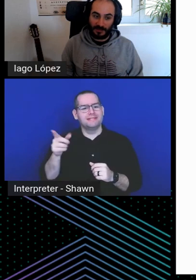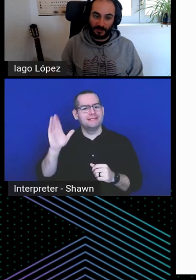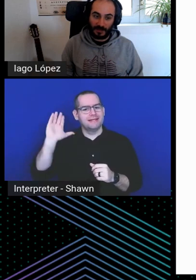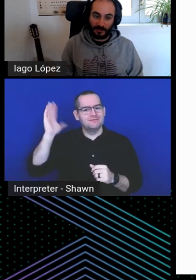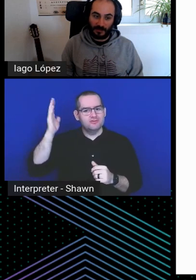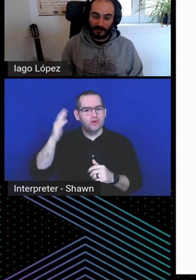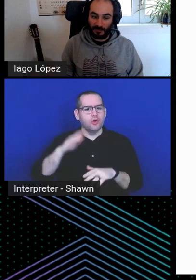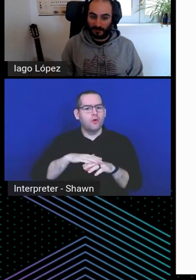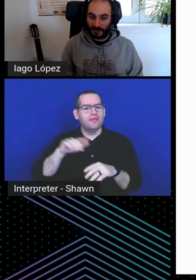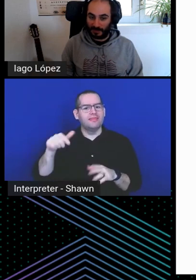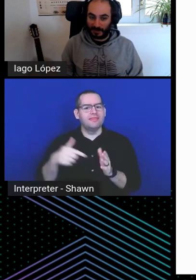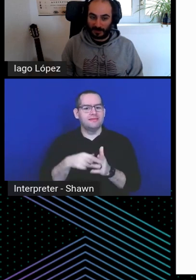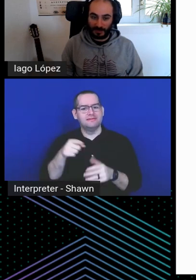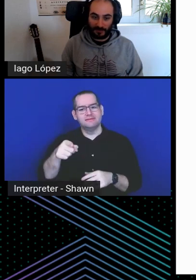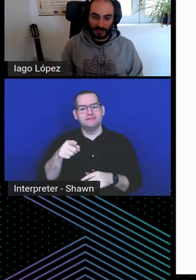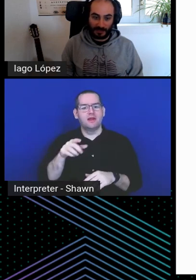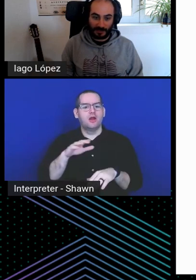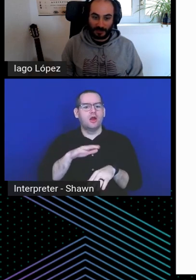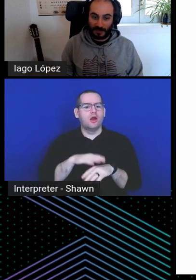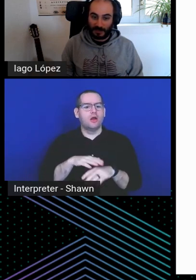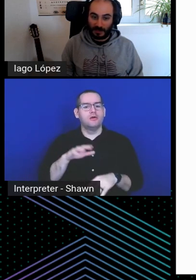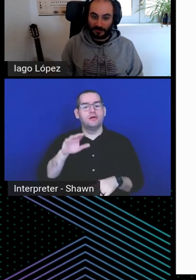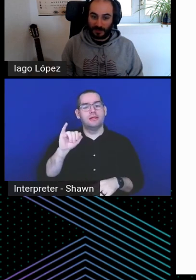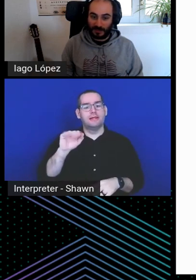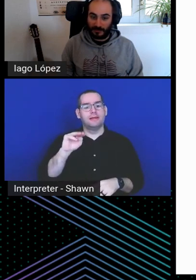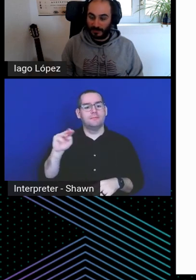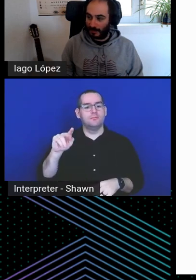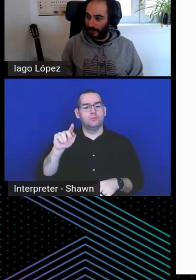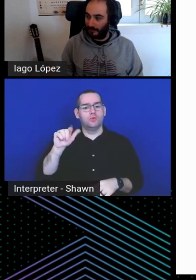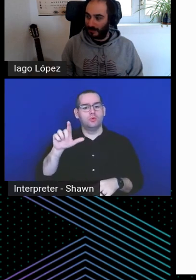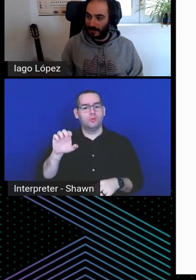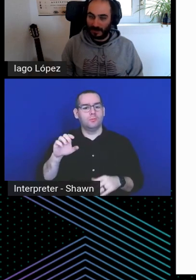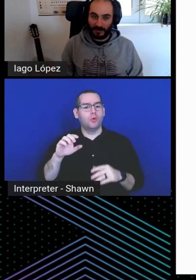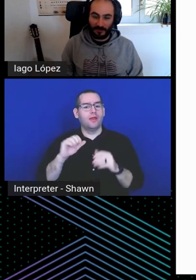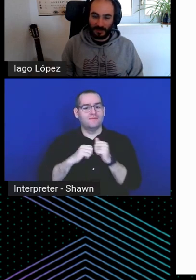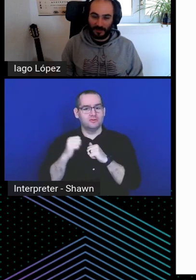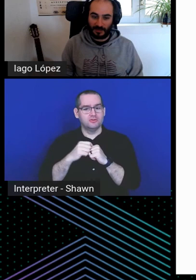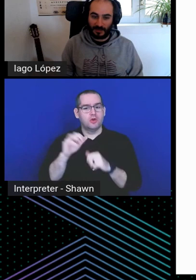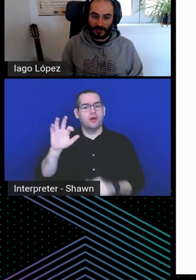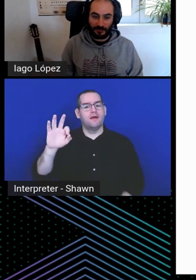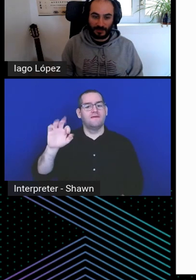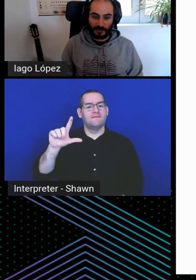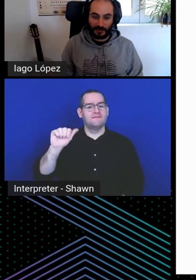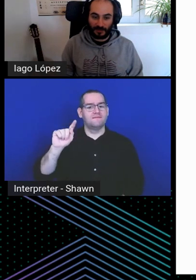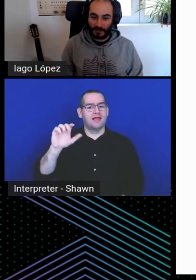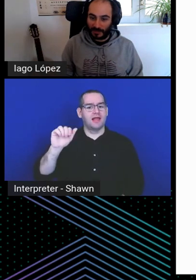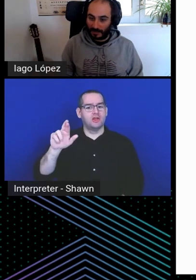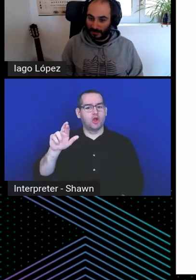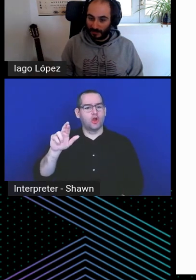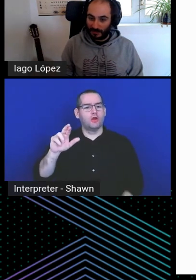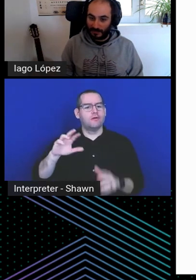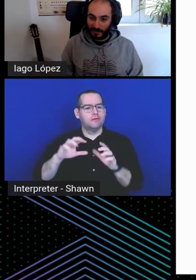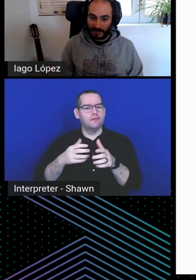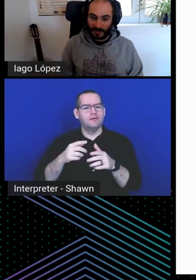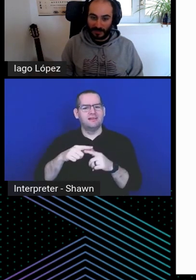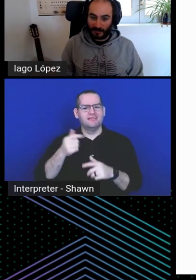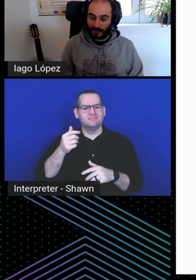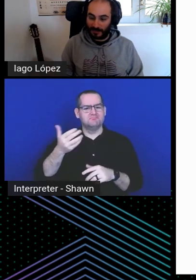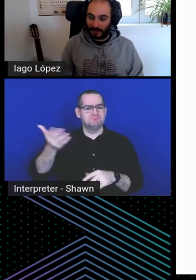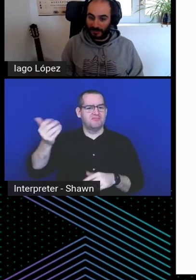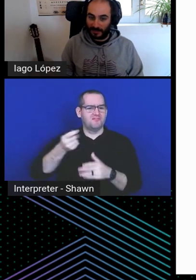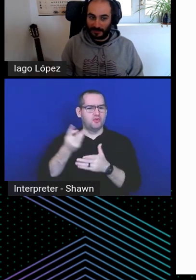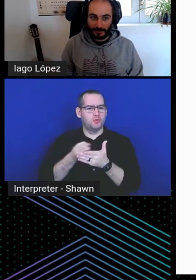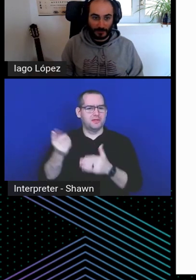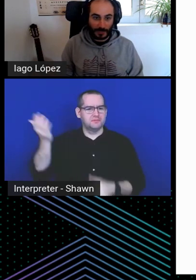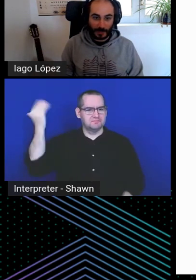this topic of immutable infrastructure with Flatcar at FOSDEM, which I think it was a couple of weeks ago. So yeah, you can check that